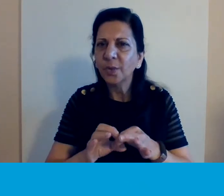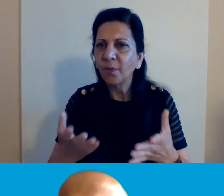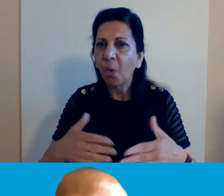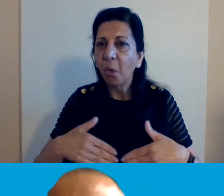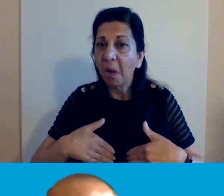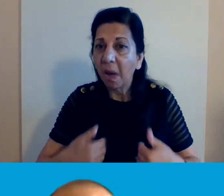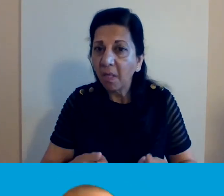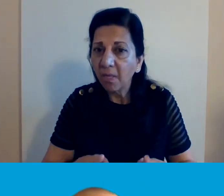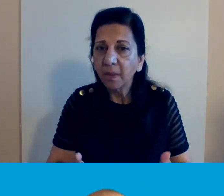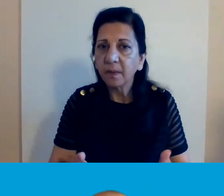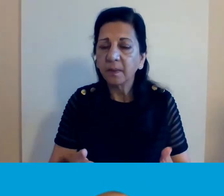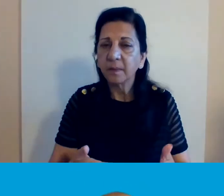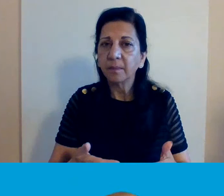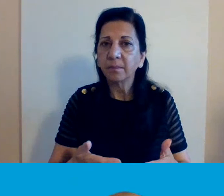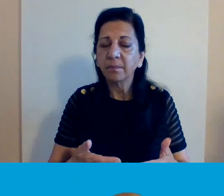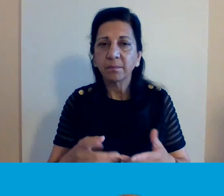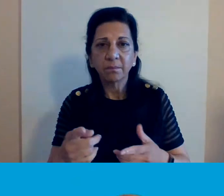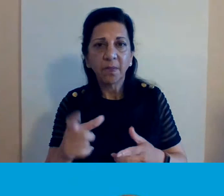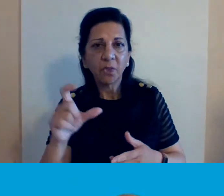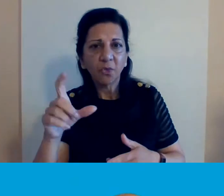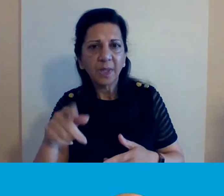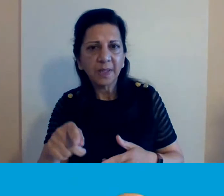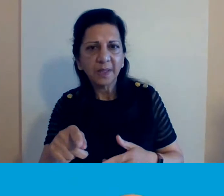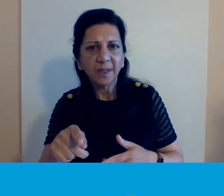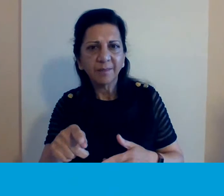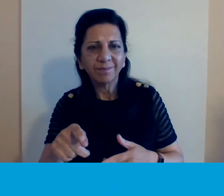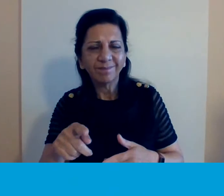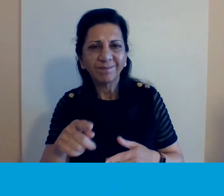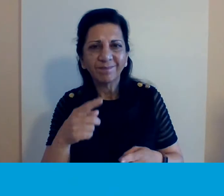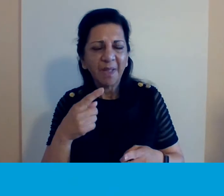I think the immediate answer to the immediate question is no.